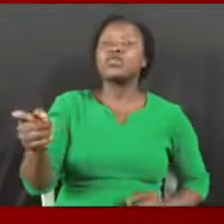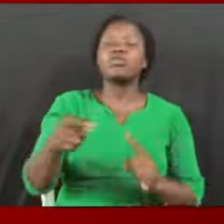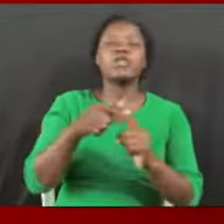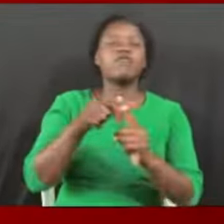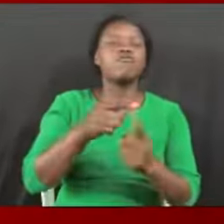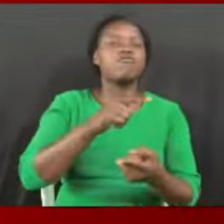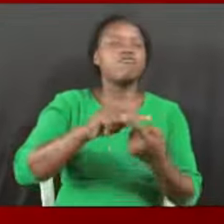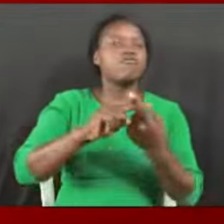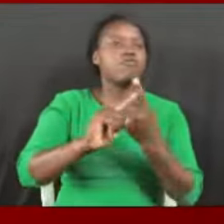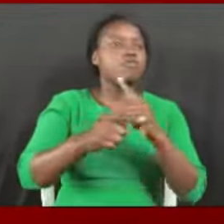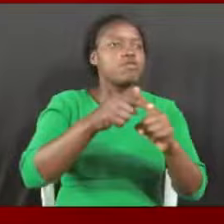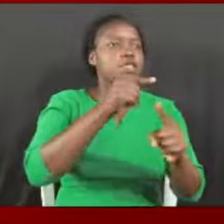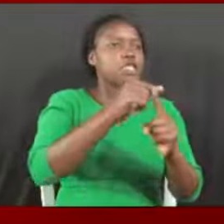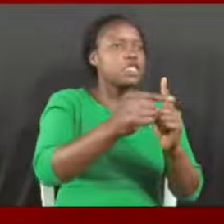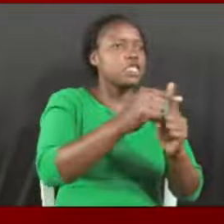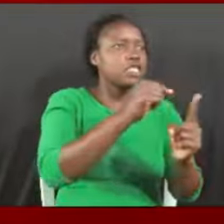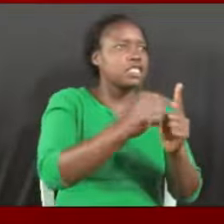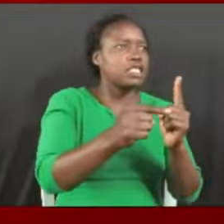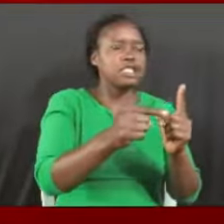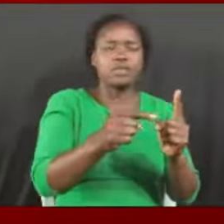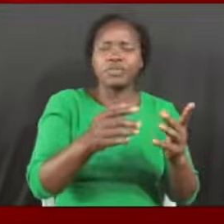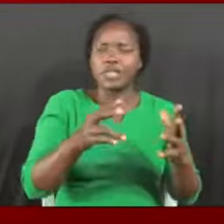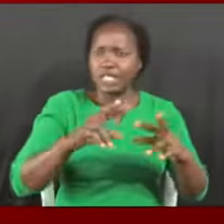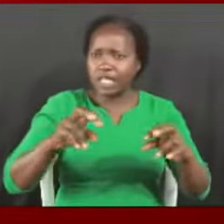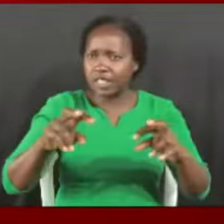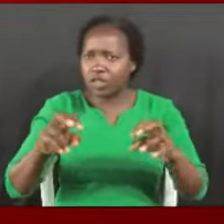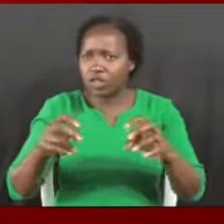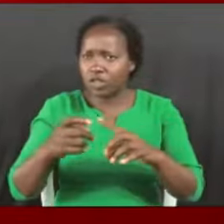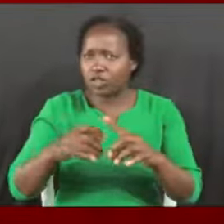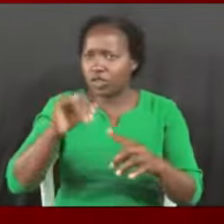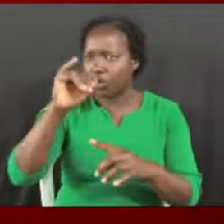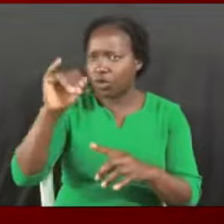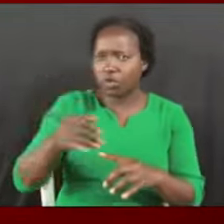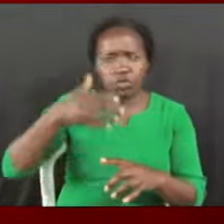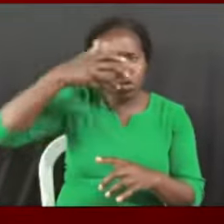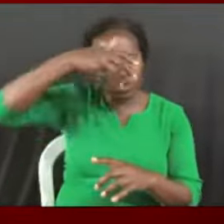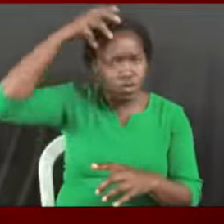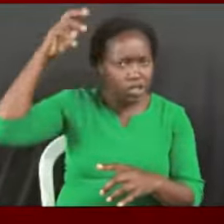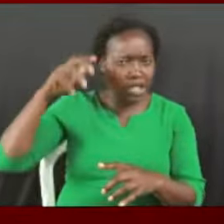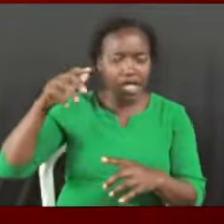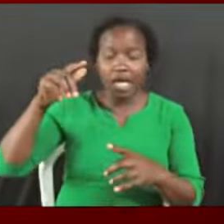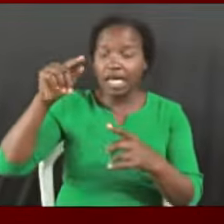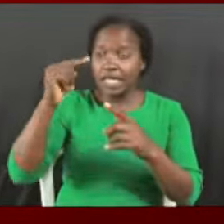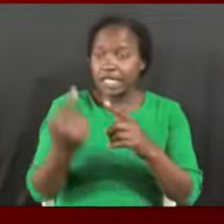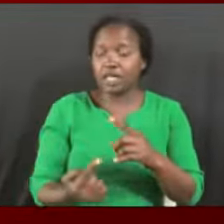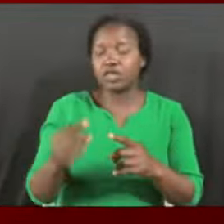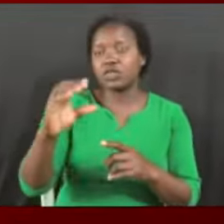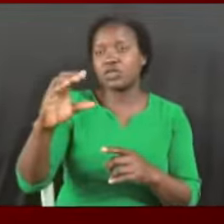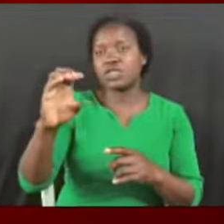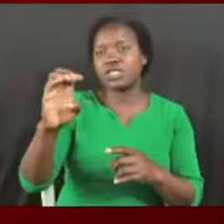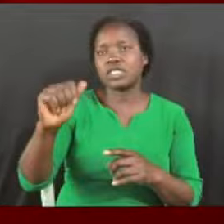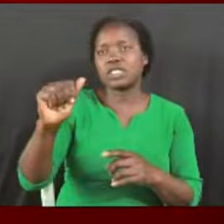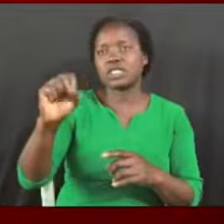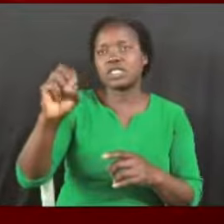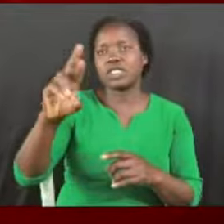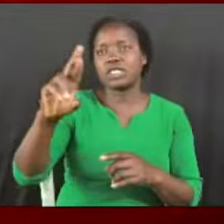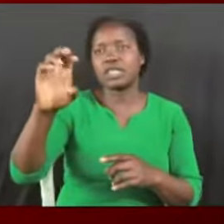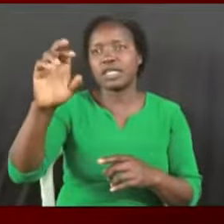death. And he went down from Judea to Caesarea and stayed